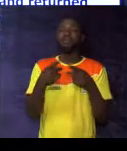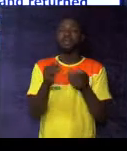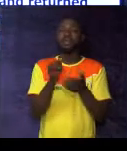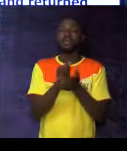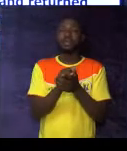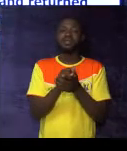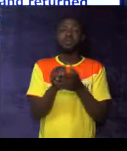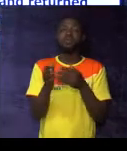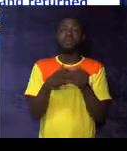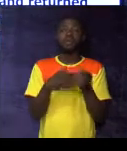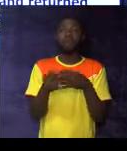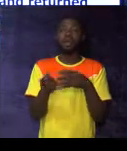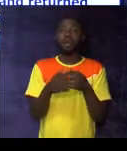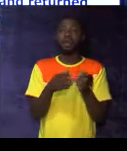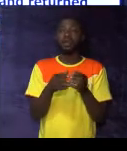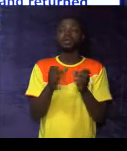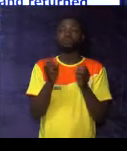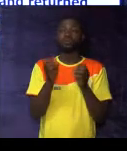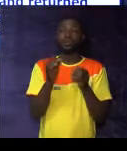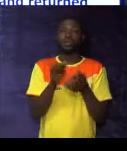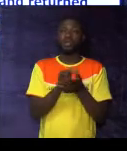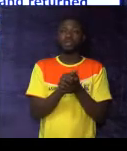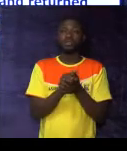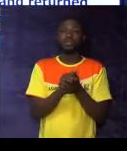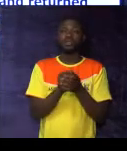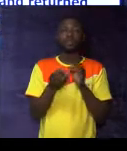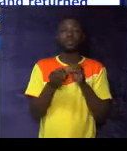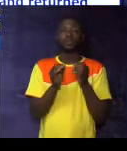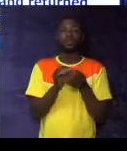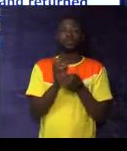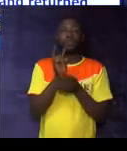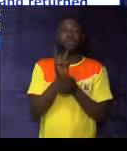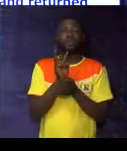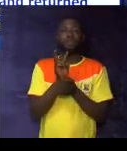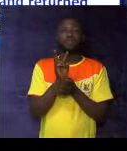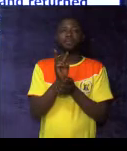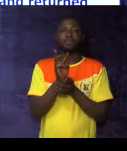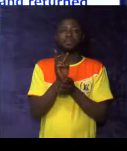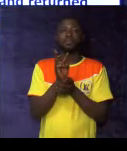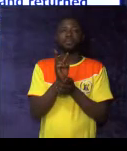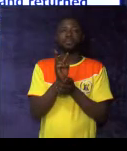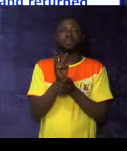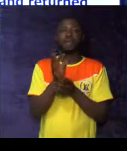unless, provided that, wherever, so that.